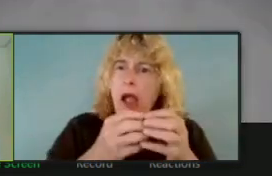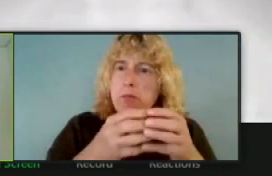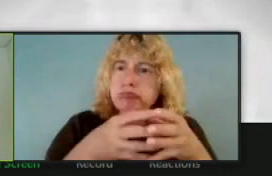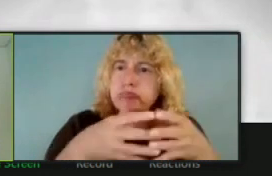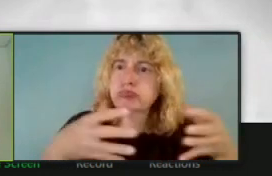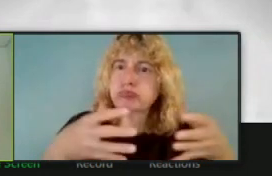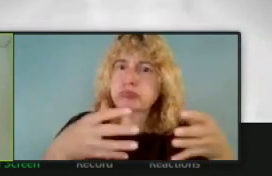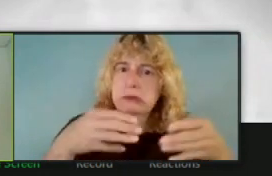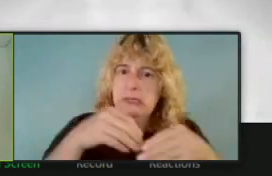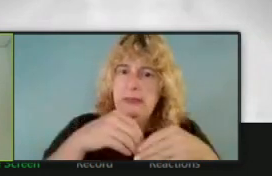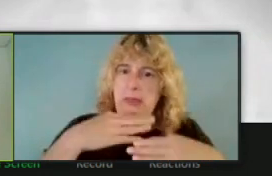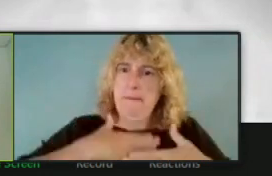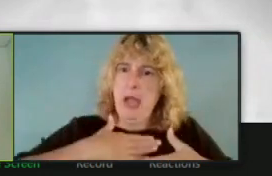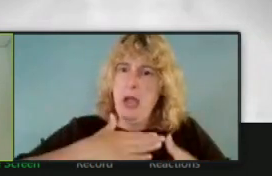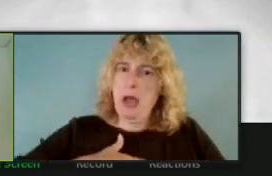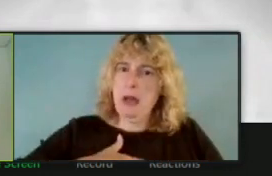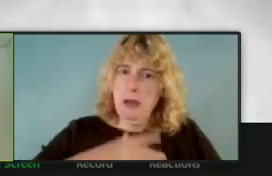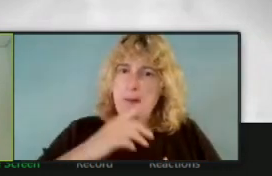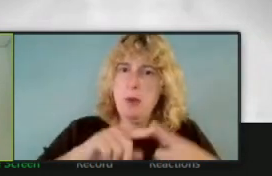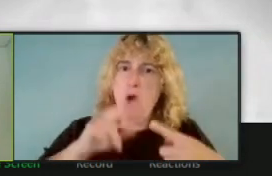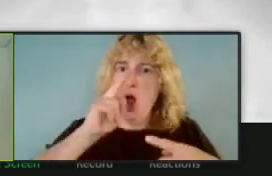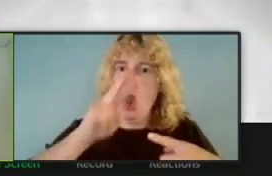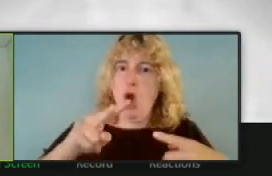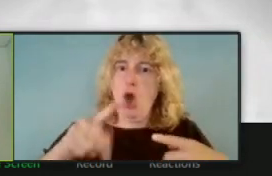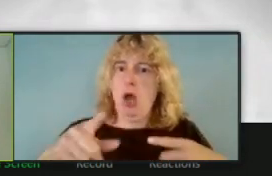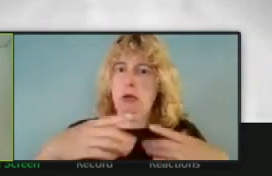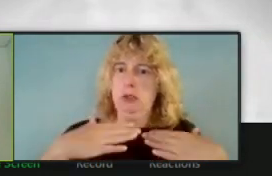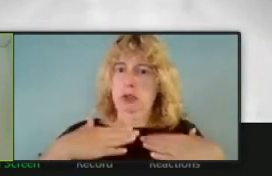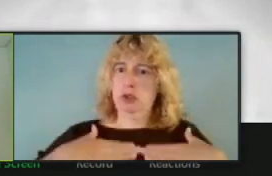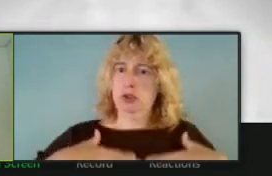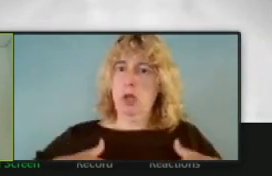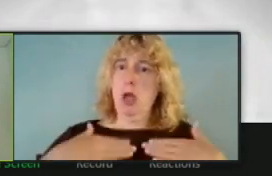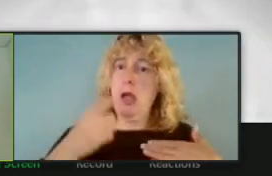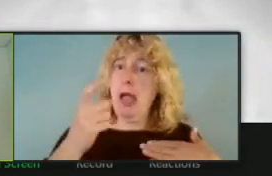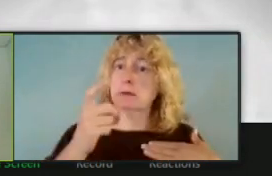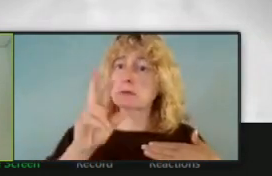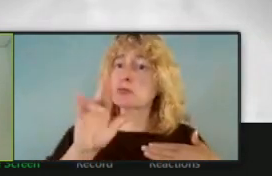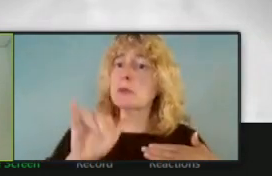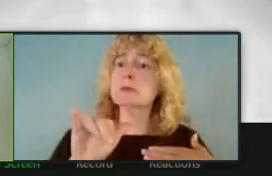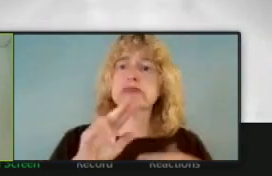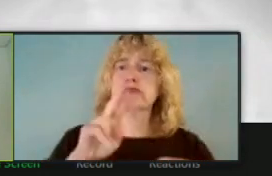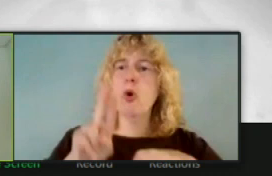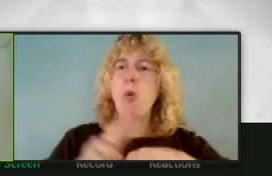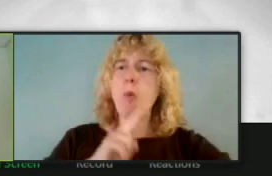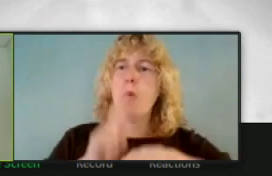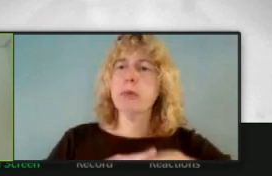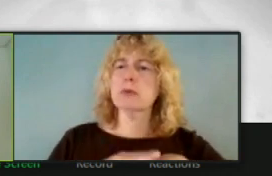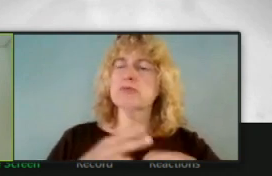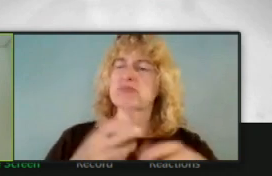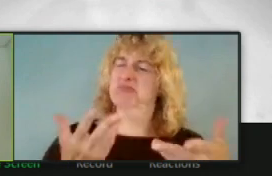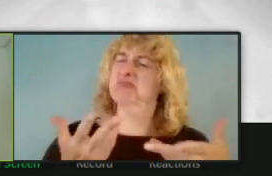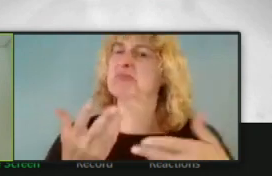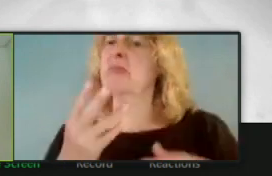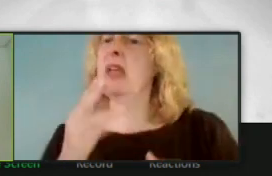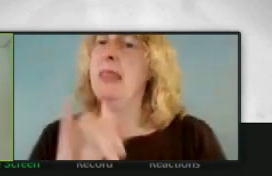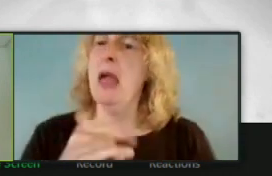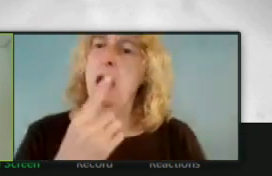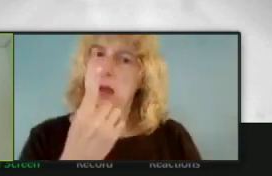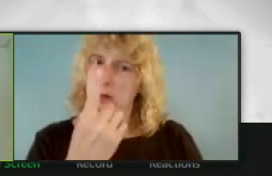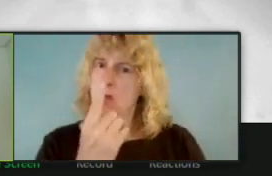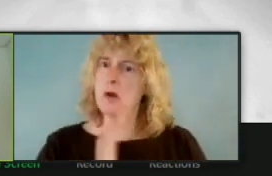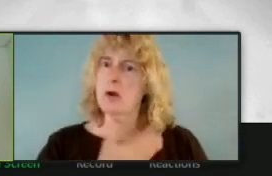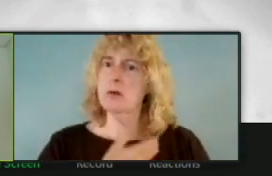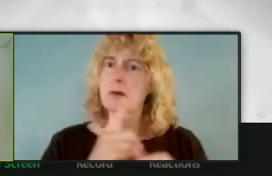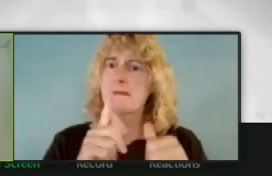body. But look at his chest X-ray, it was completely normal. So again, being one of our first patients that we took